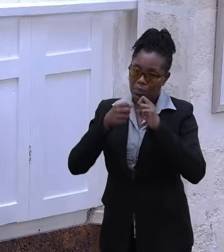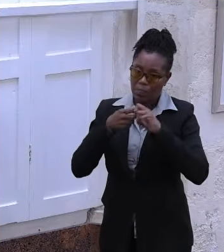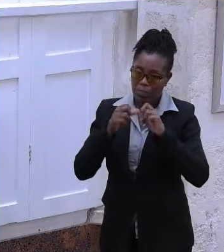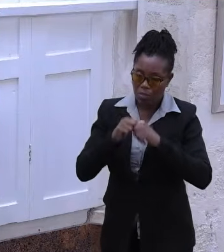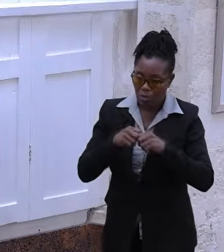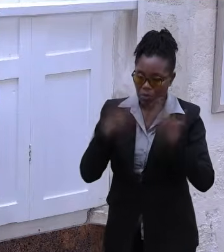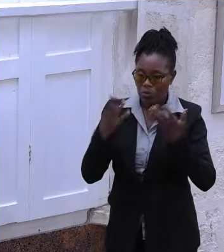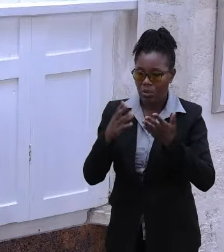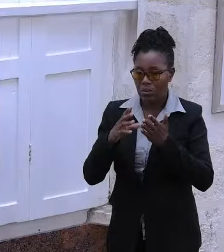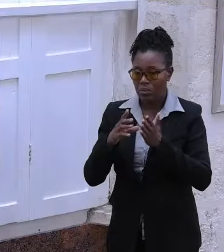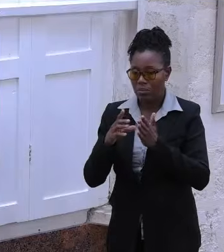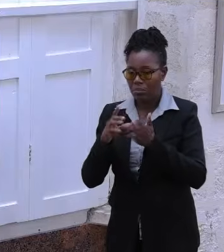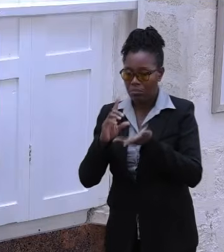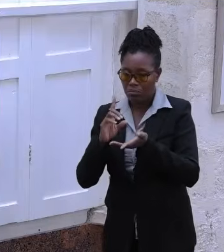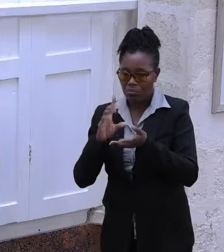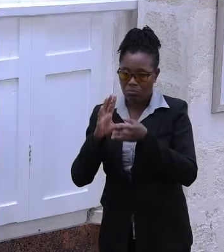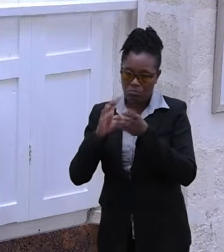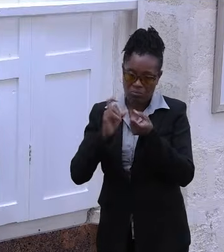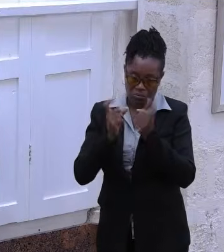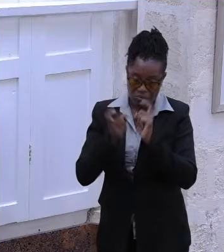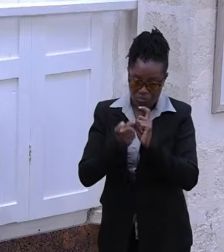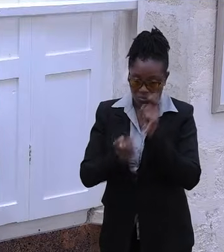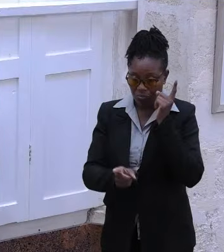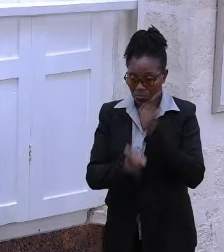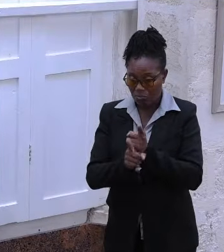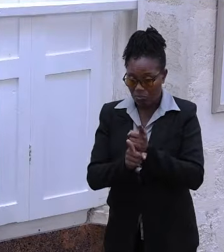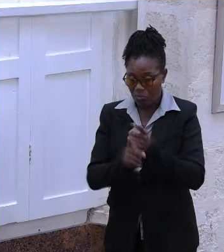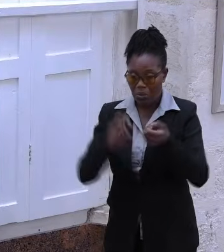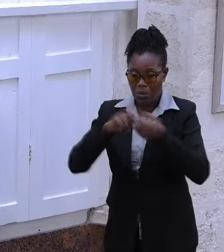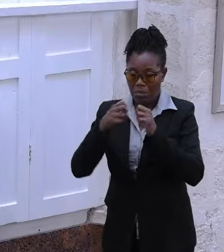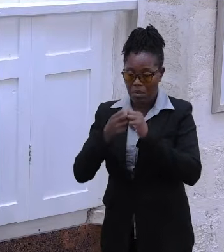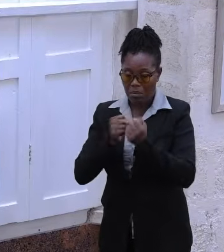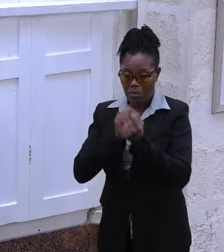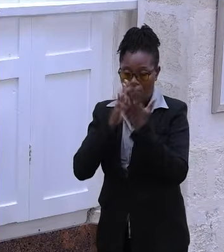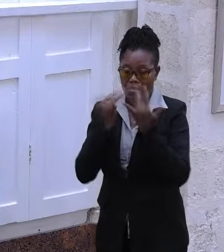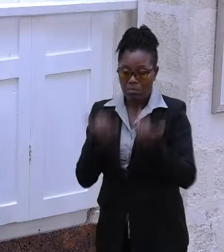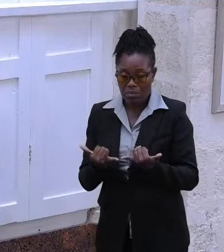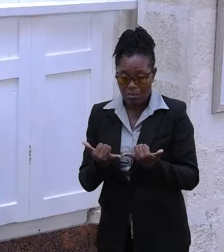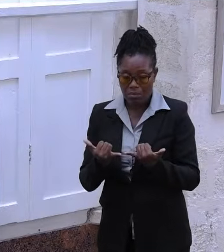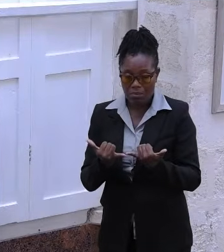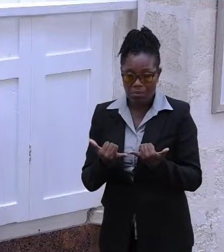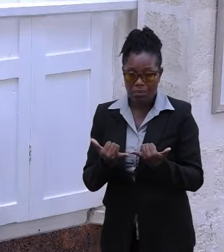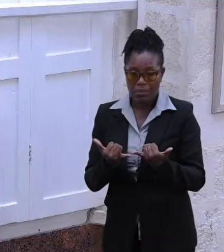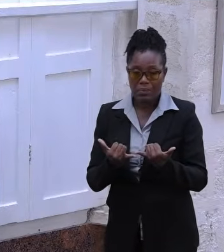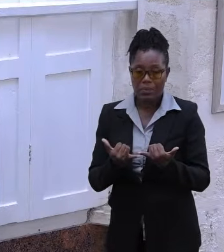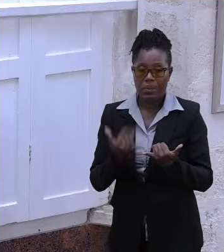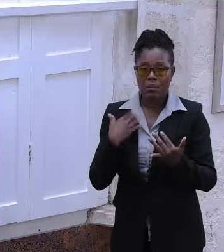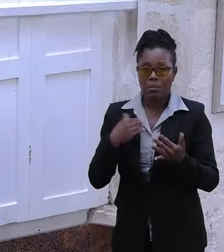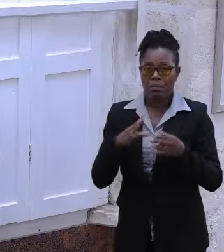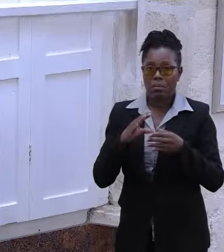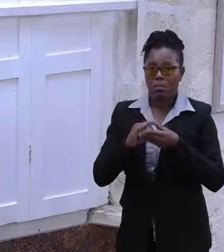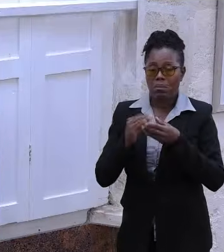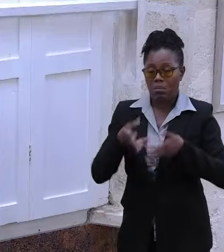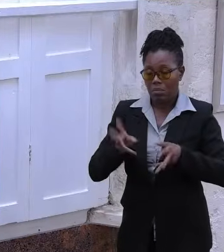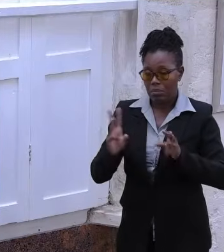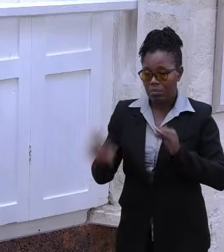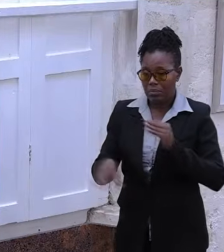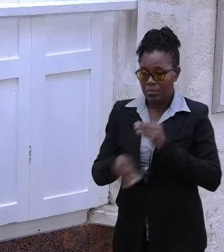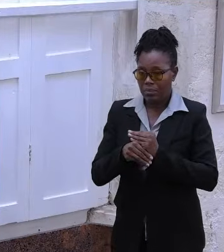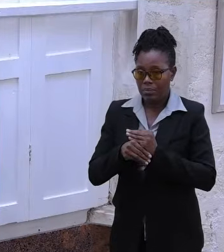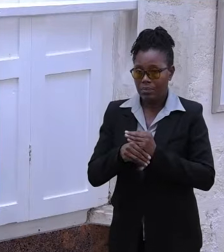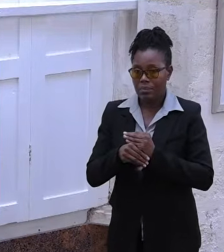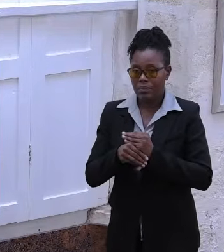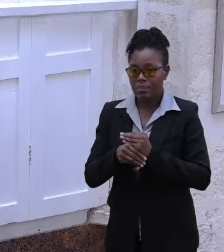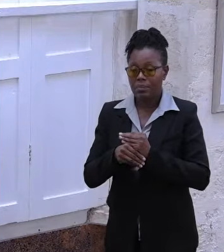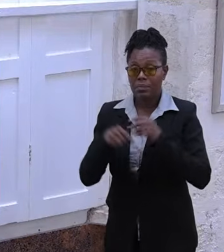correct? What's the problem we are faced with right now? And that's why. And let me just add, while sitting